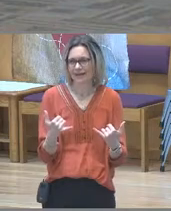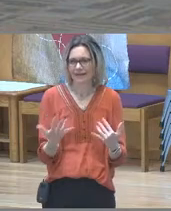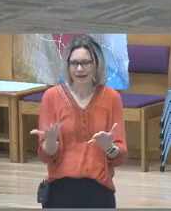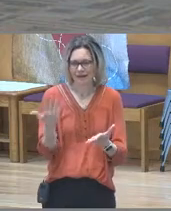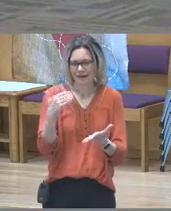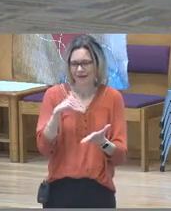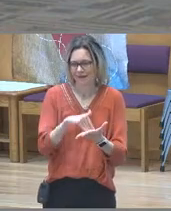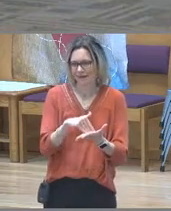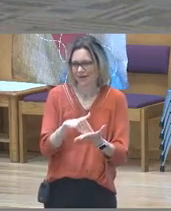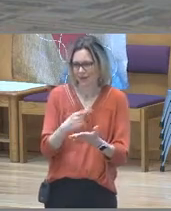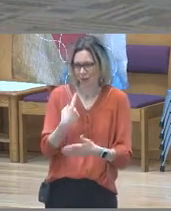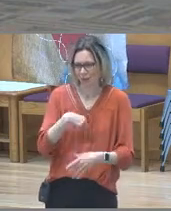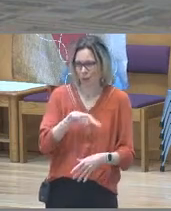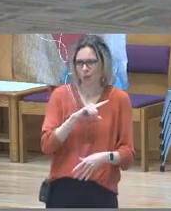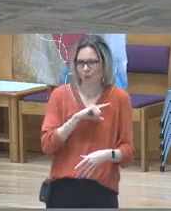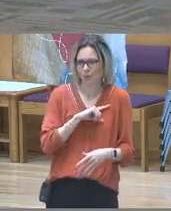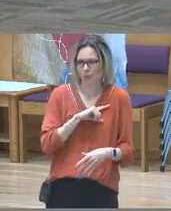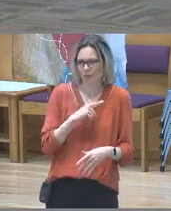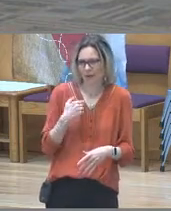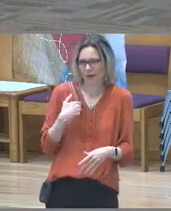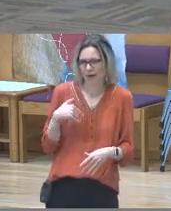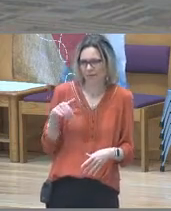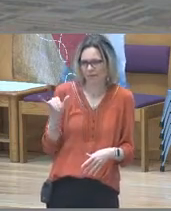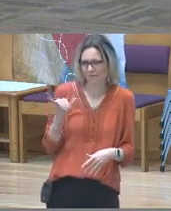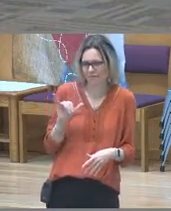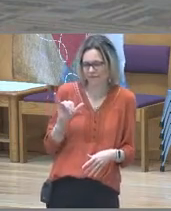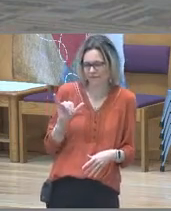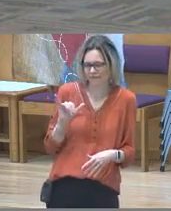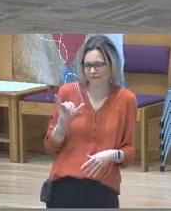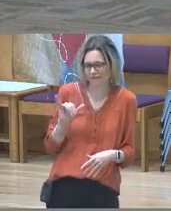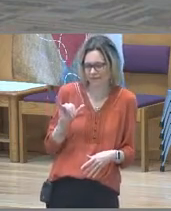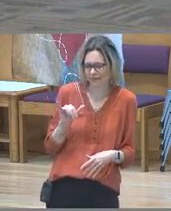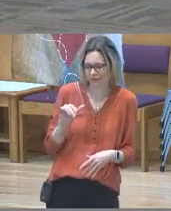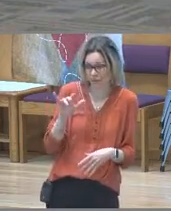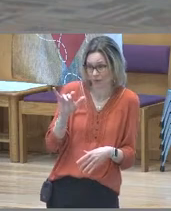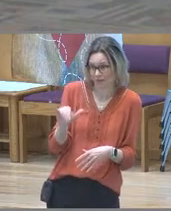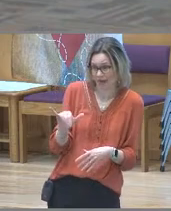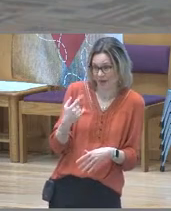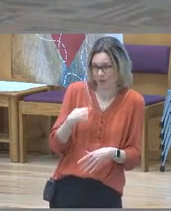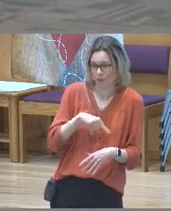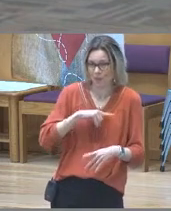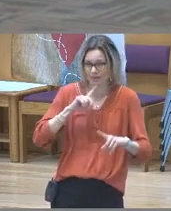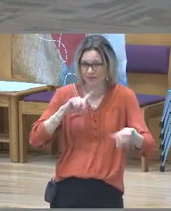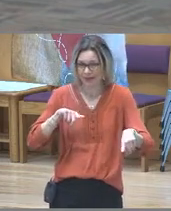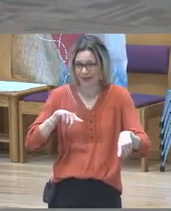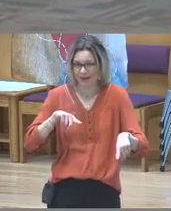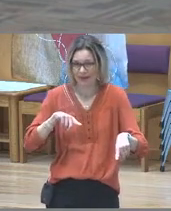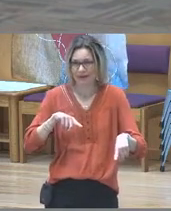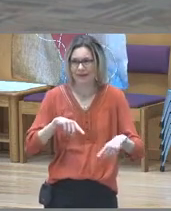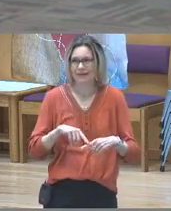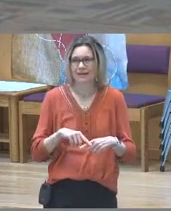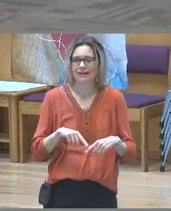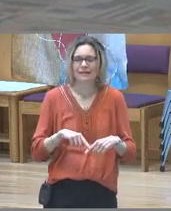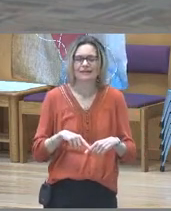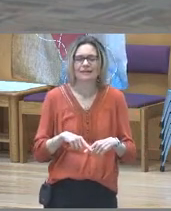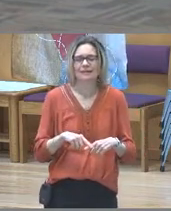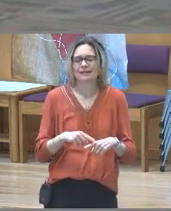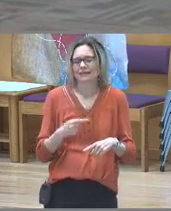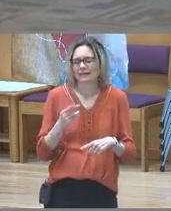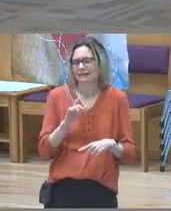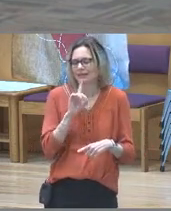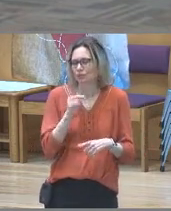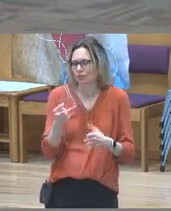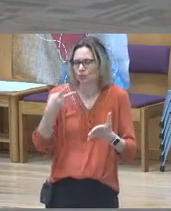again, we receive. And for that, we say, He is risen